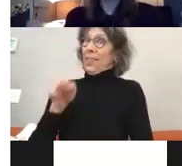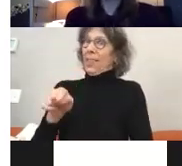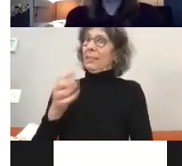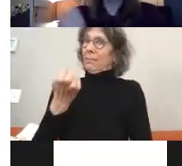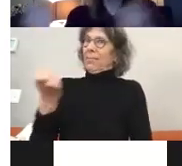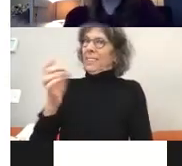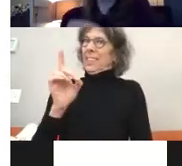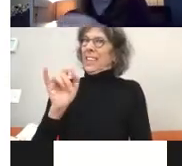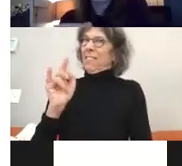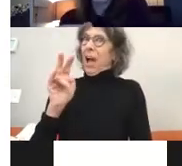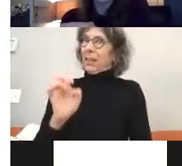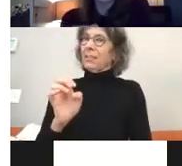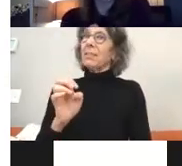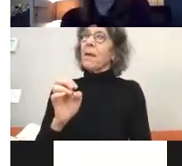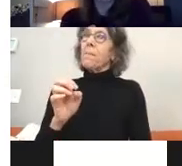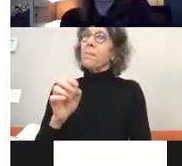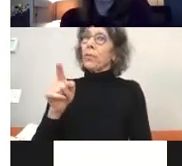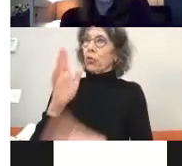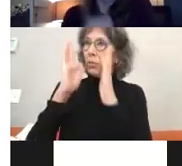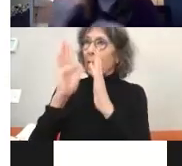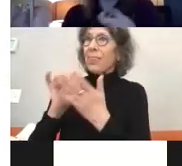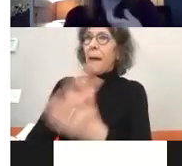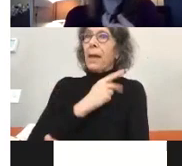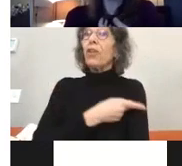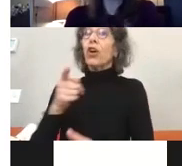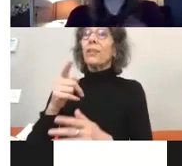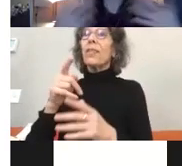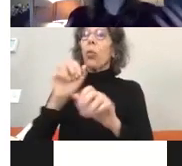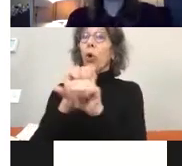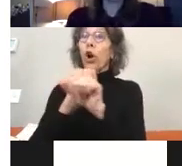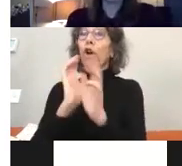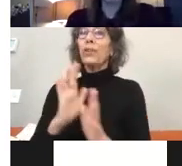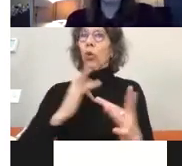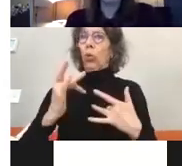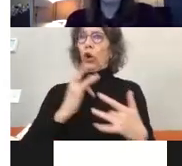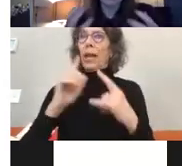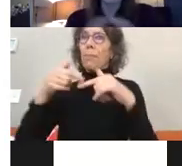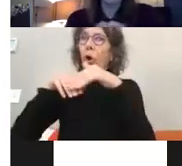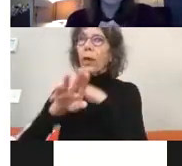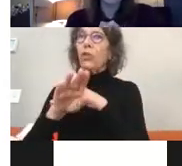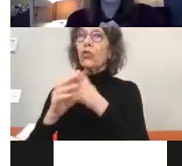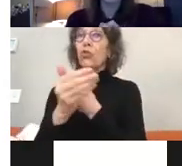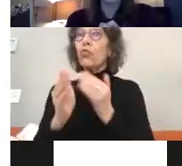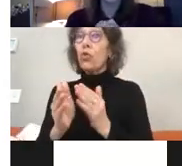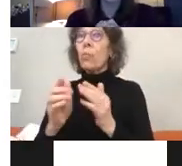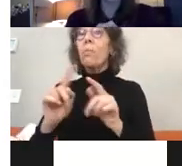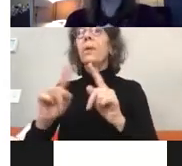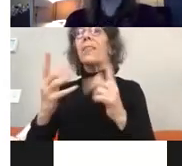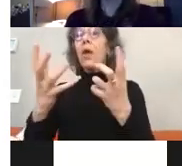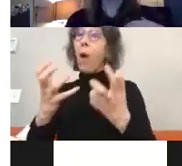and the workers are really worried to get into the room, but they also want to be helpful and be able to attend to the